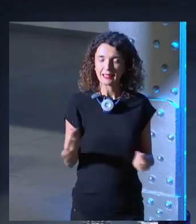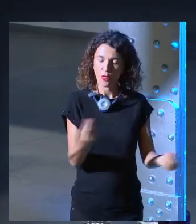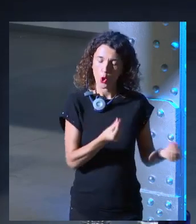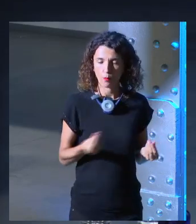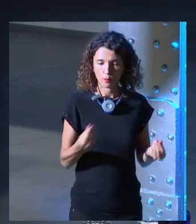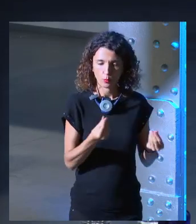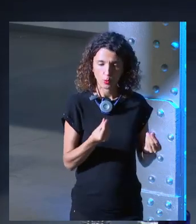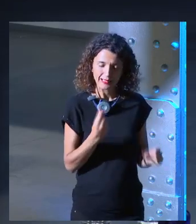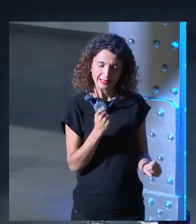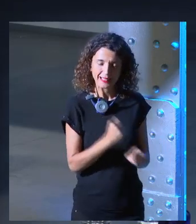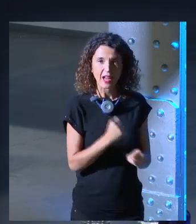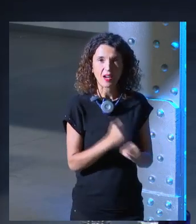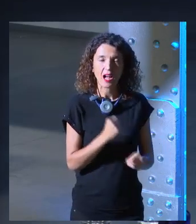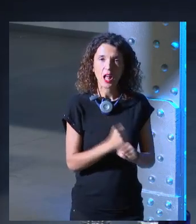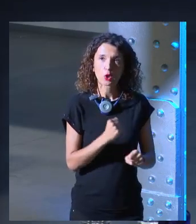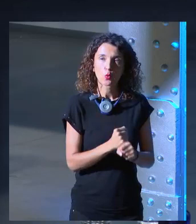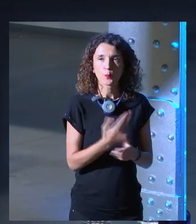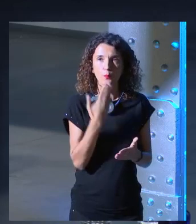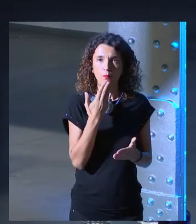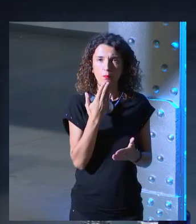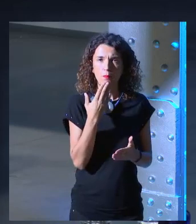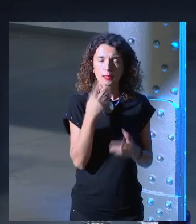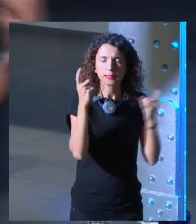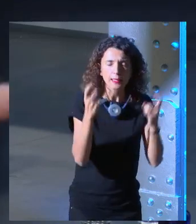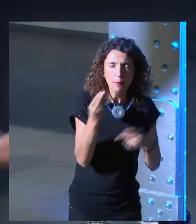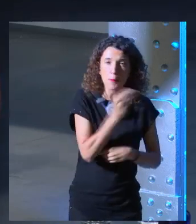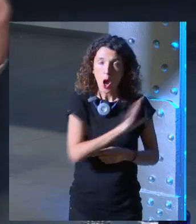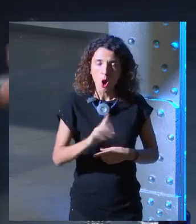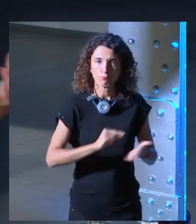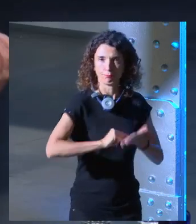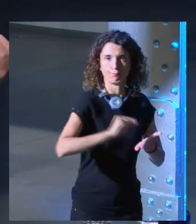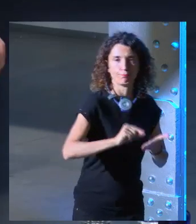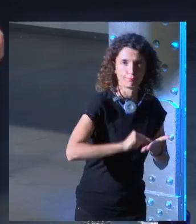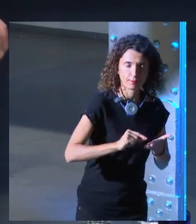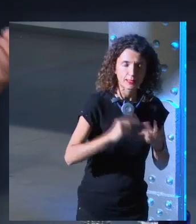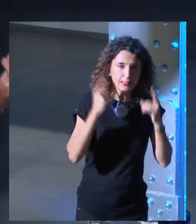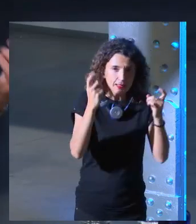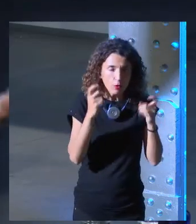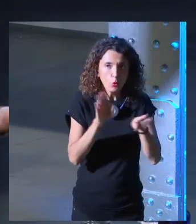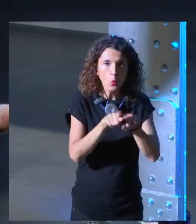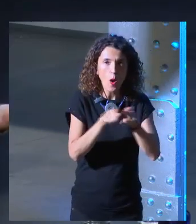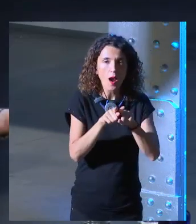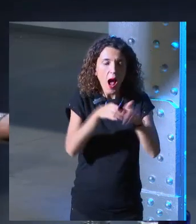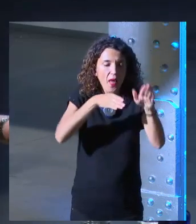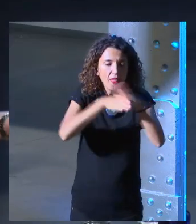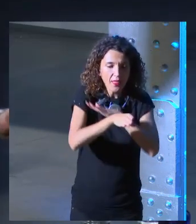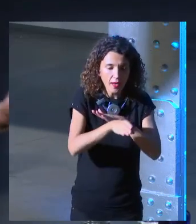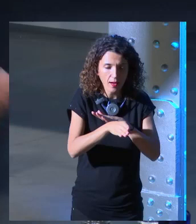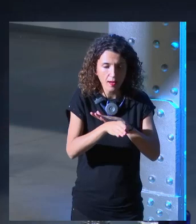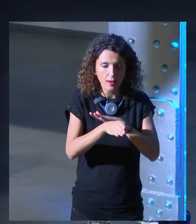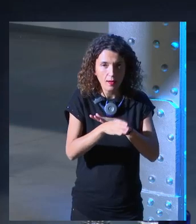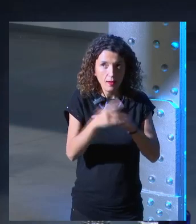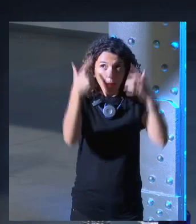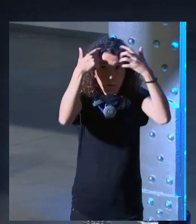and also that you are accessing aspects of your mind and yourself that are not available to you